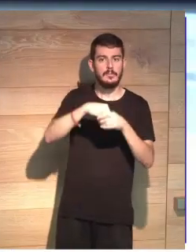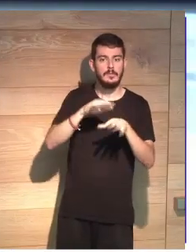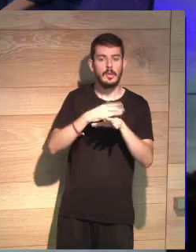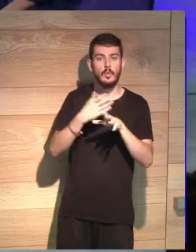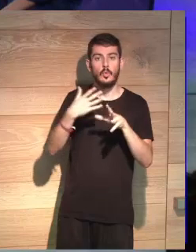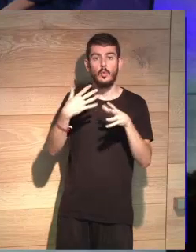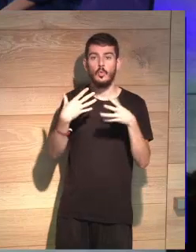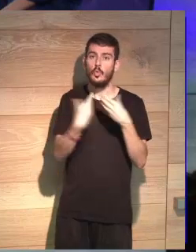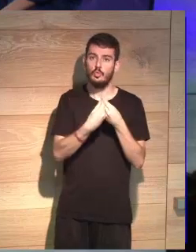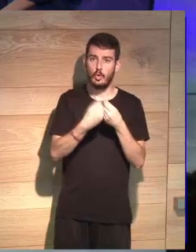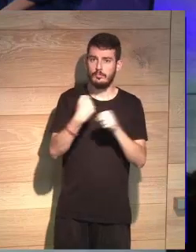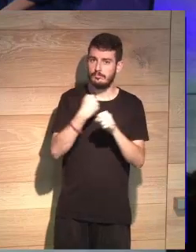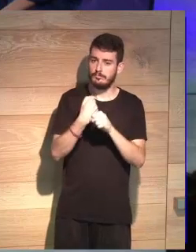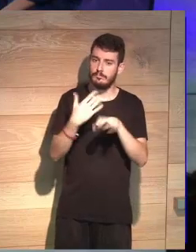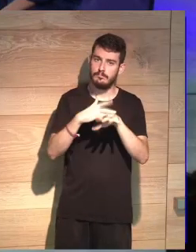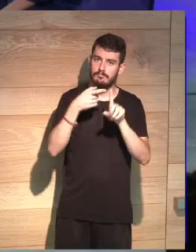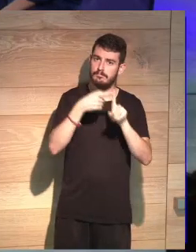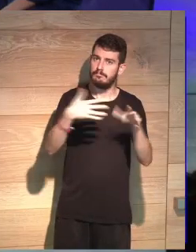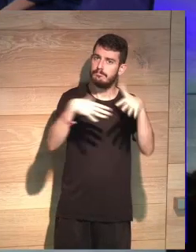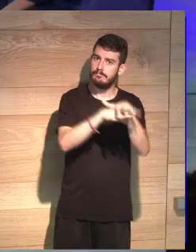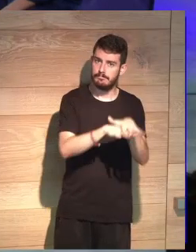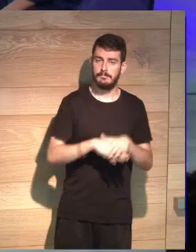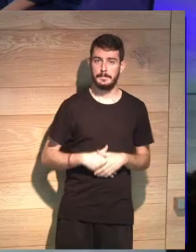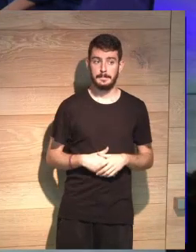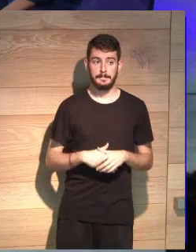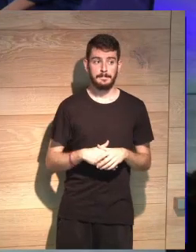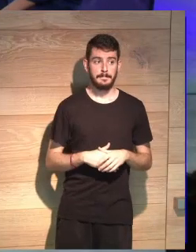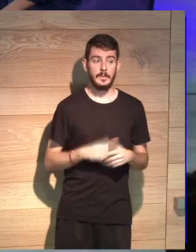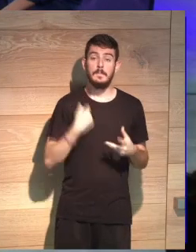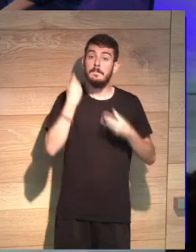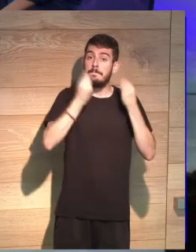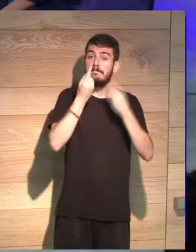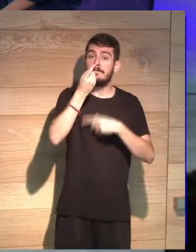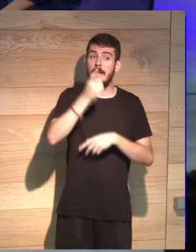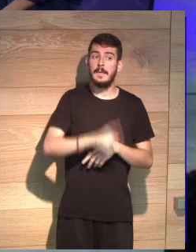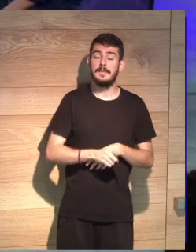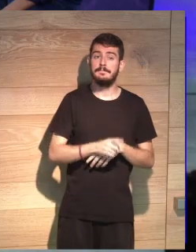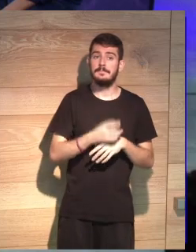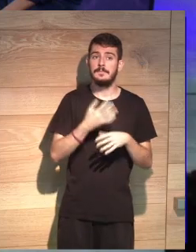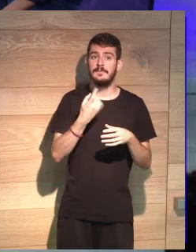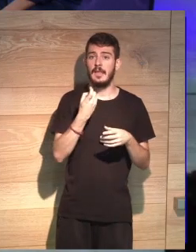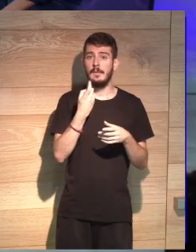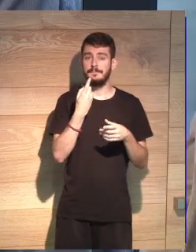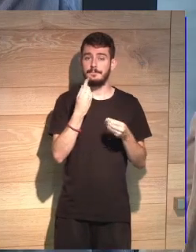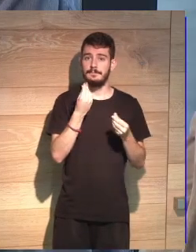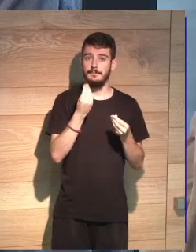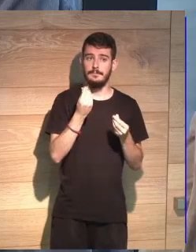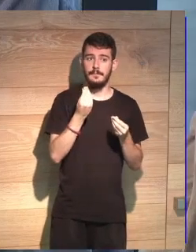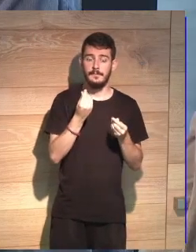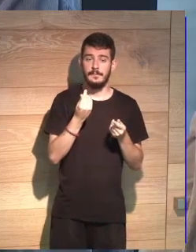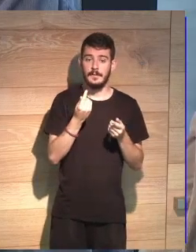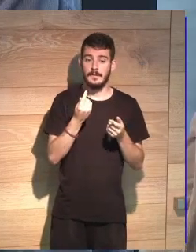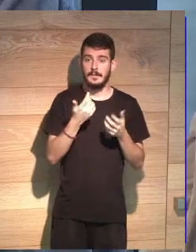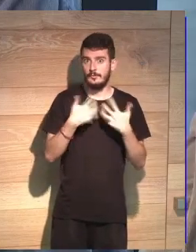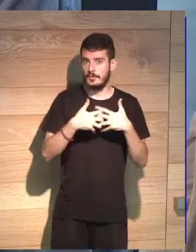come closer to the industry and achieve a real integration. I think that we also need to